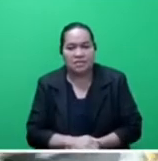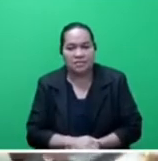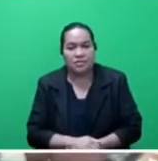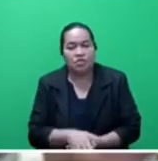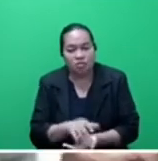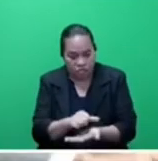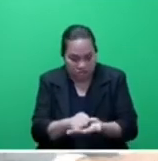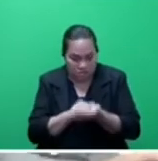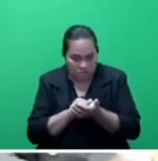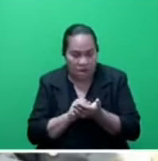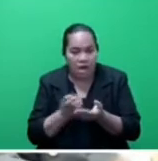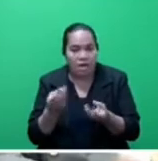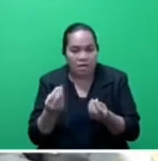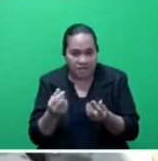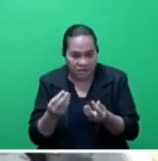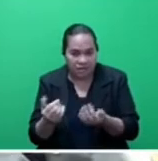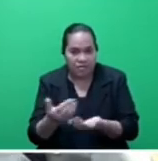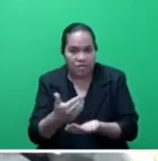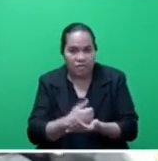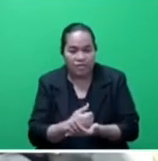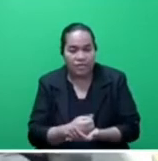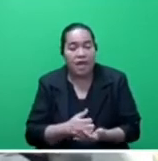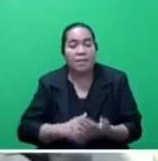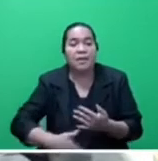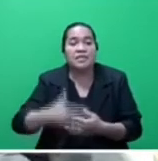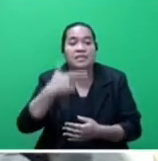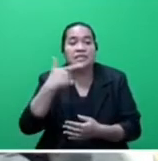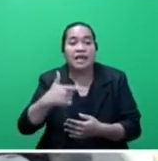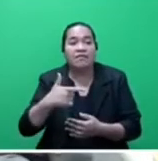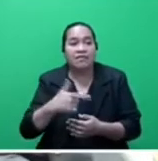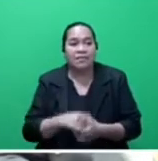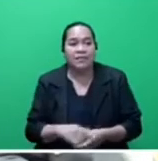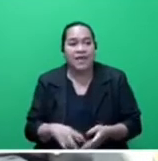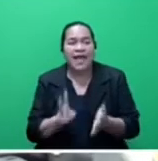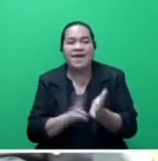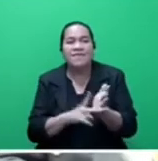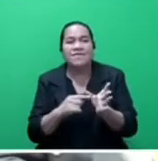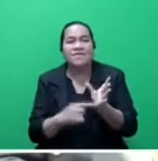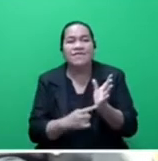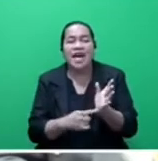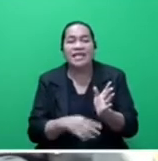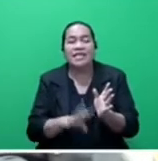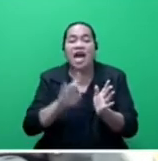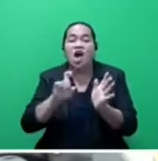Number 7, VAT rate. There are 3 VAT rates, Honorable Speaker.